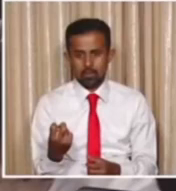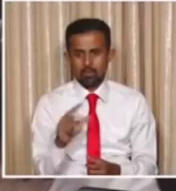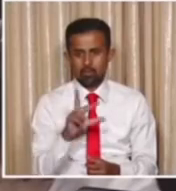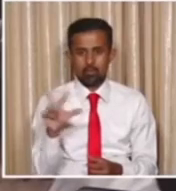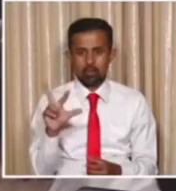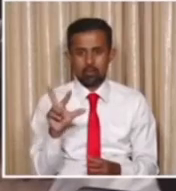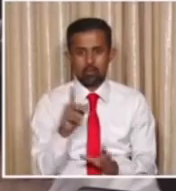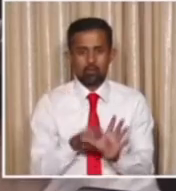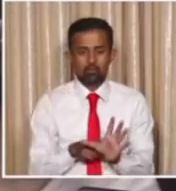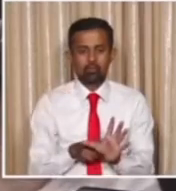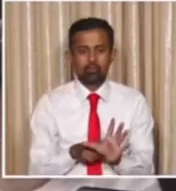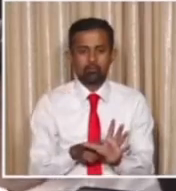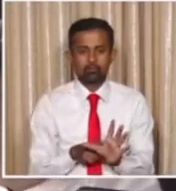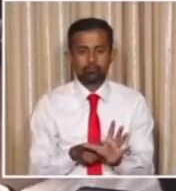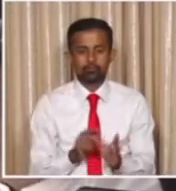2018